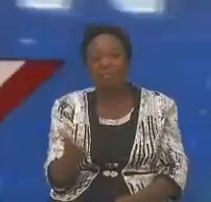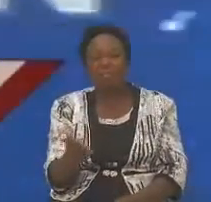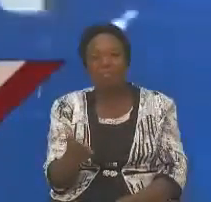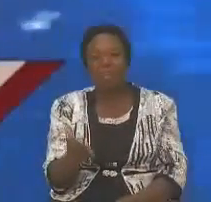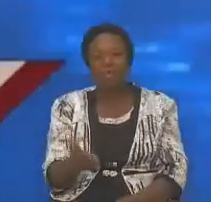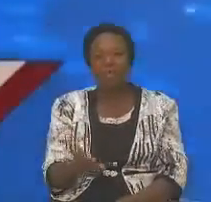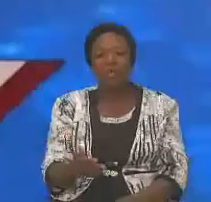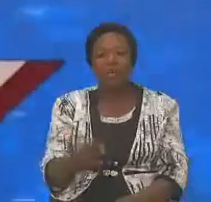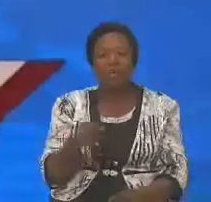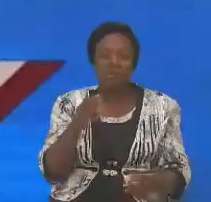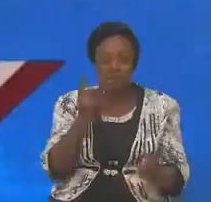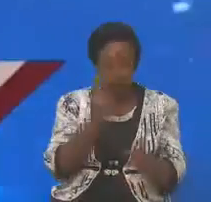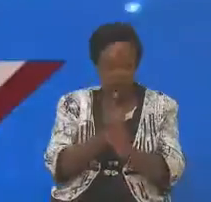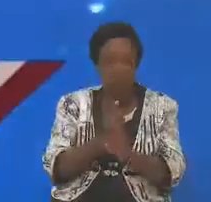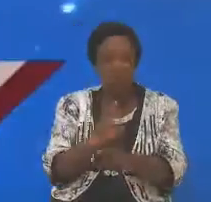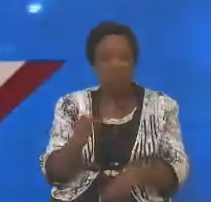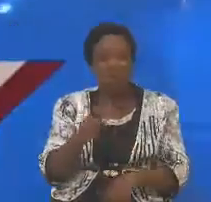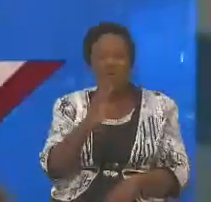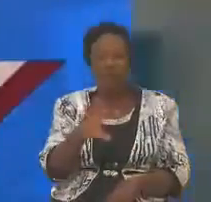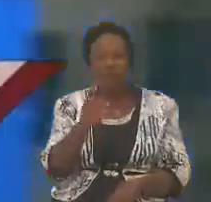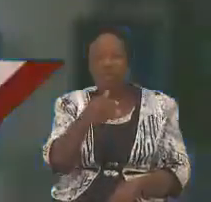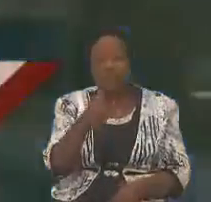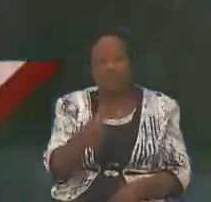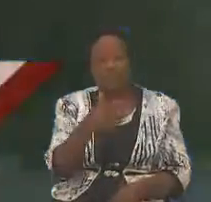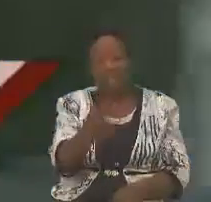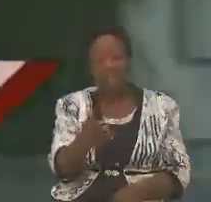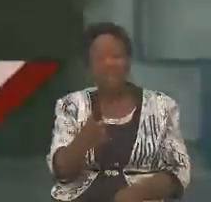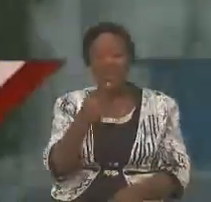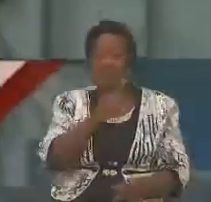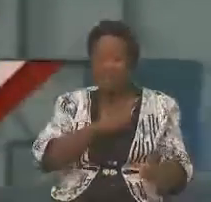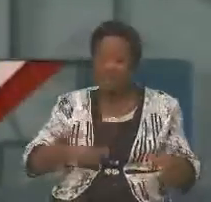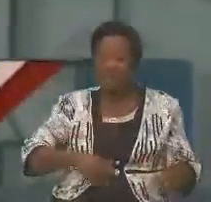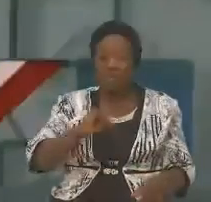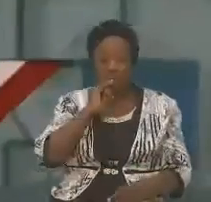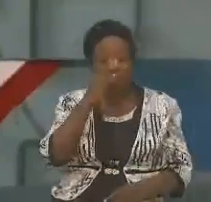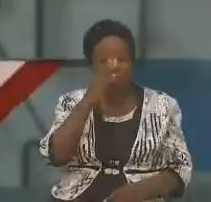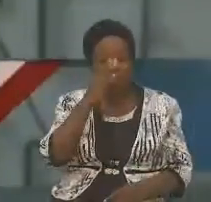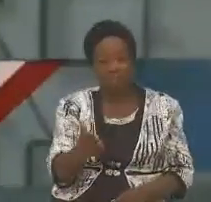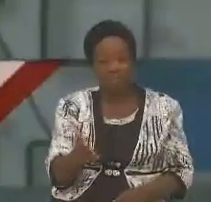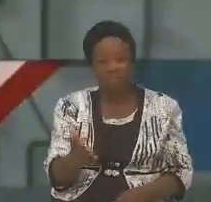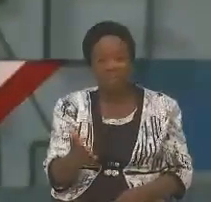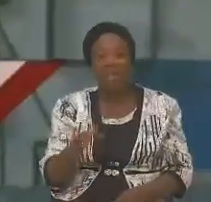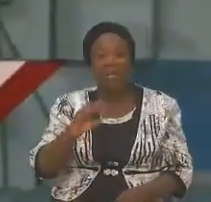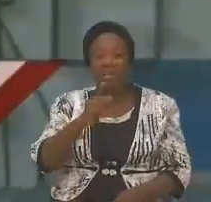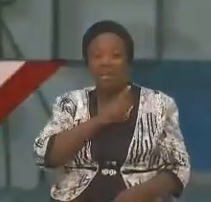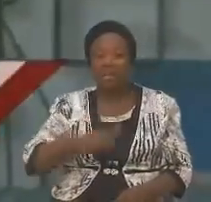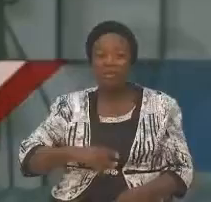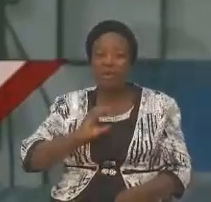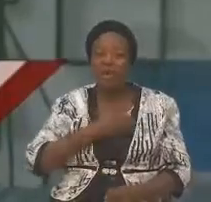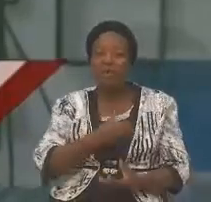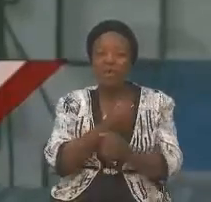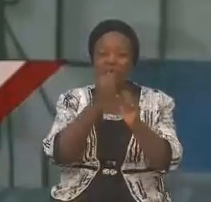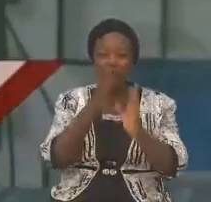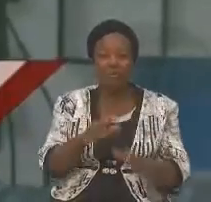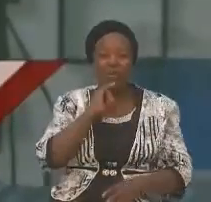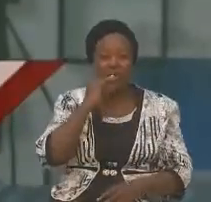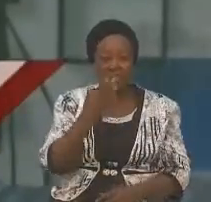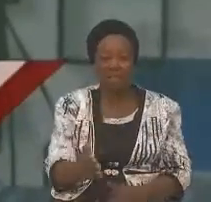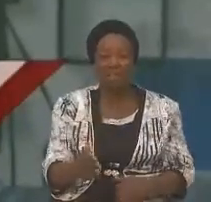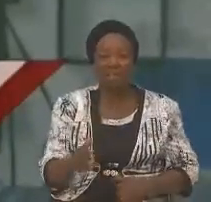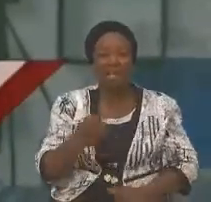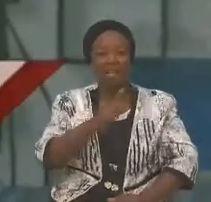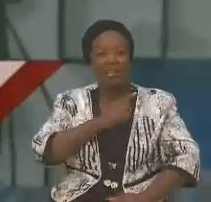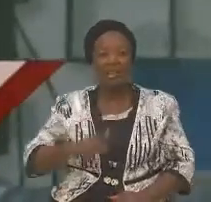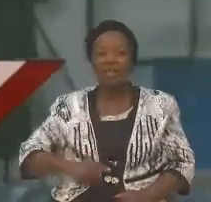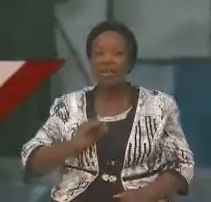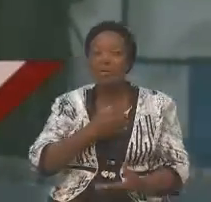Lord is there. Right there where you are, the Lord is here. The Lord our Savior